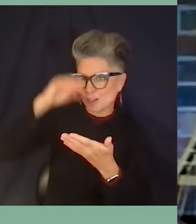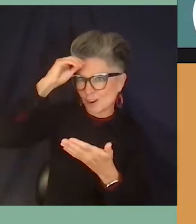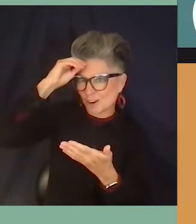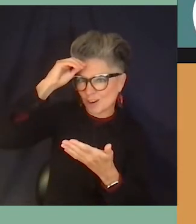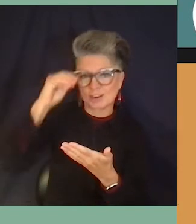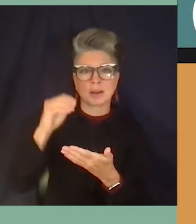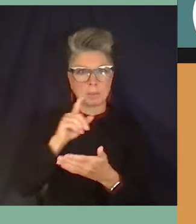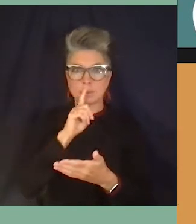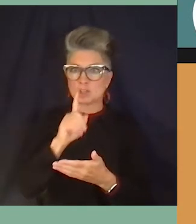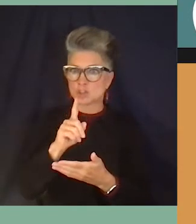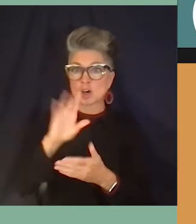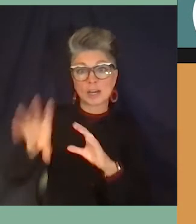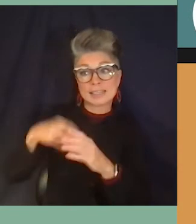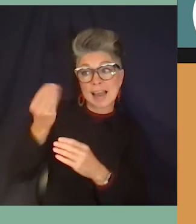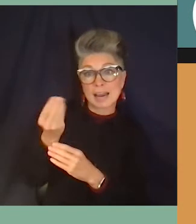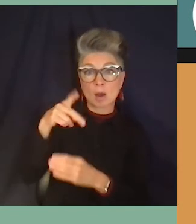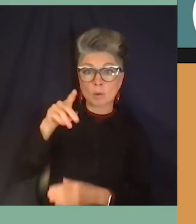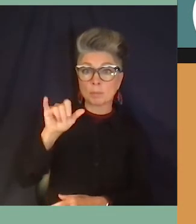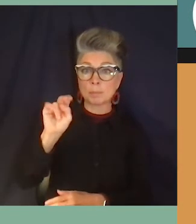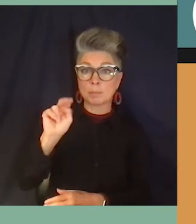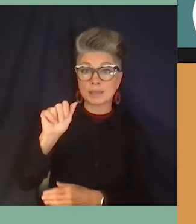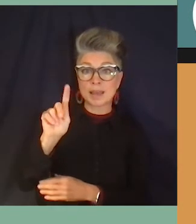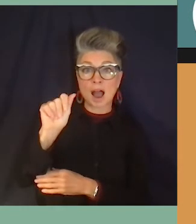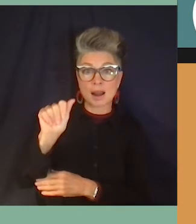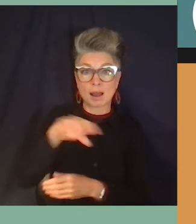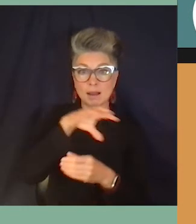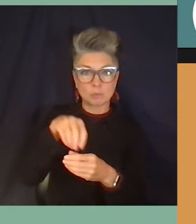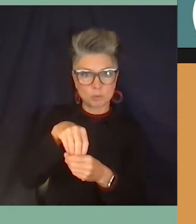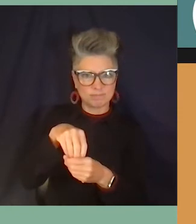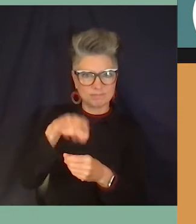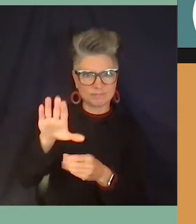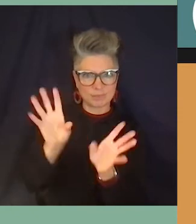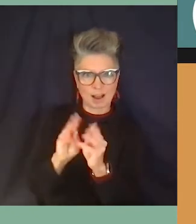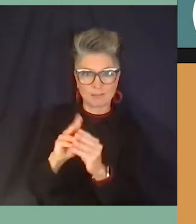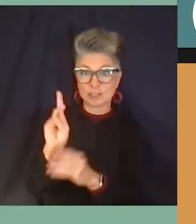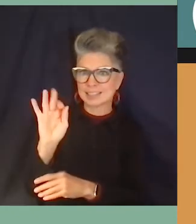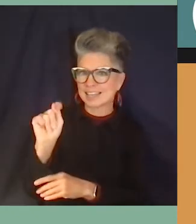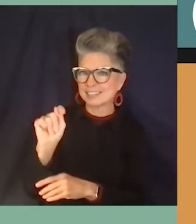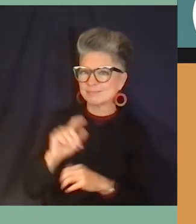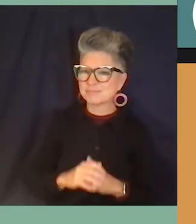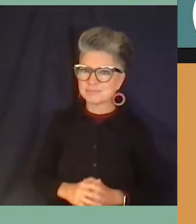us. Be sure and get out the piñata in your conference kit.